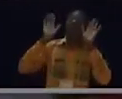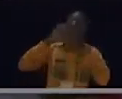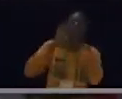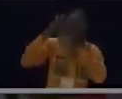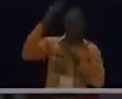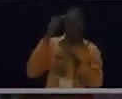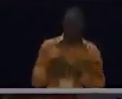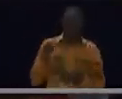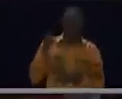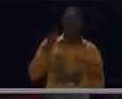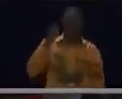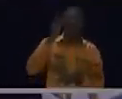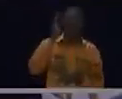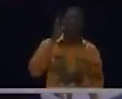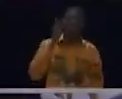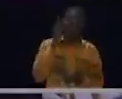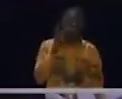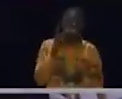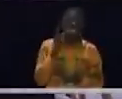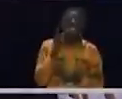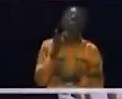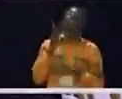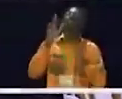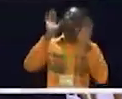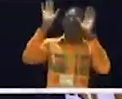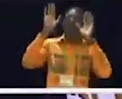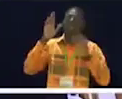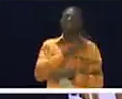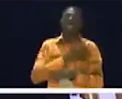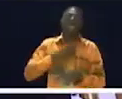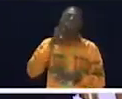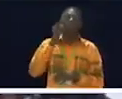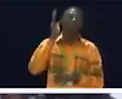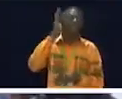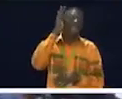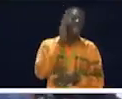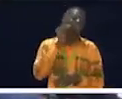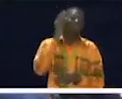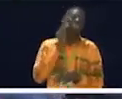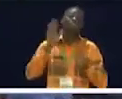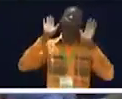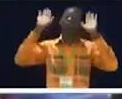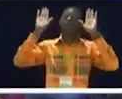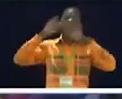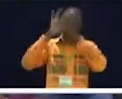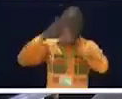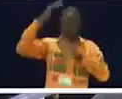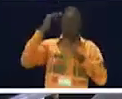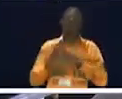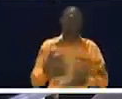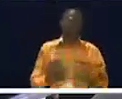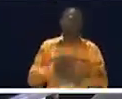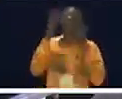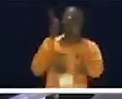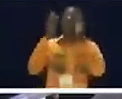wonders. May you experience wonders. Come on, give the Lord a shout.